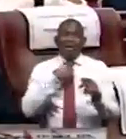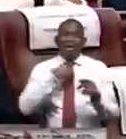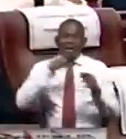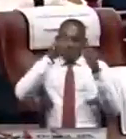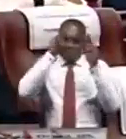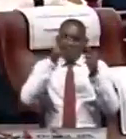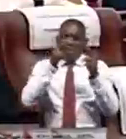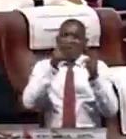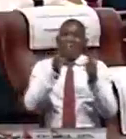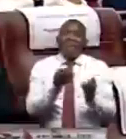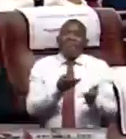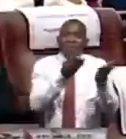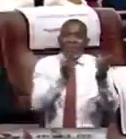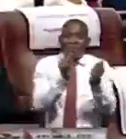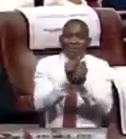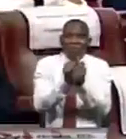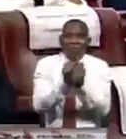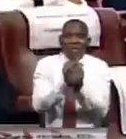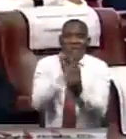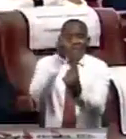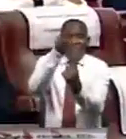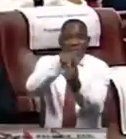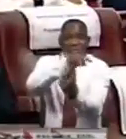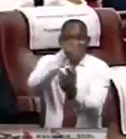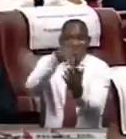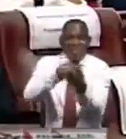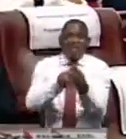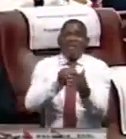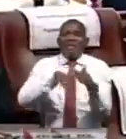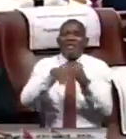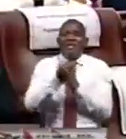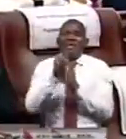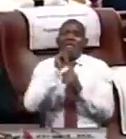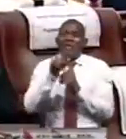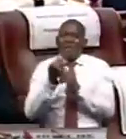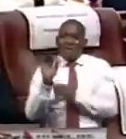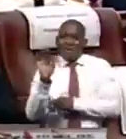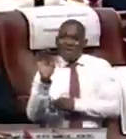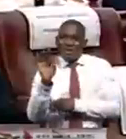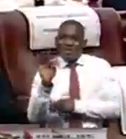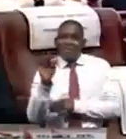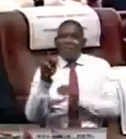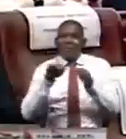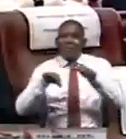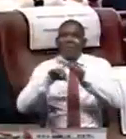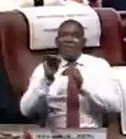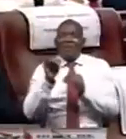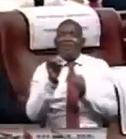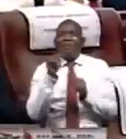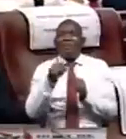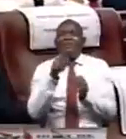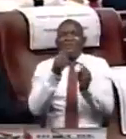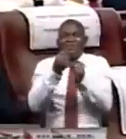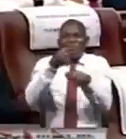for an application of this nature under Order 19, it should be